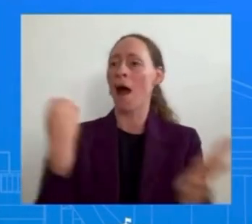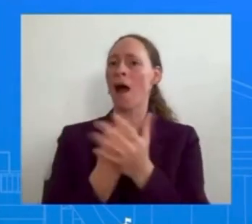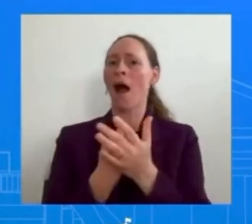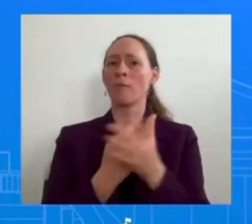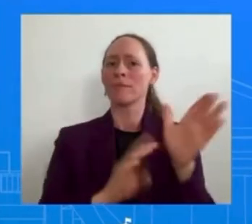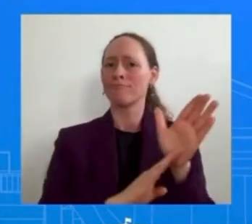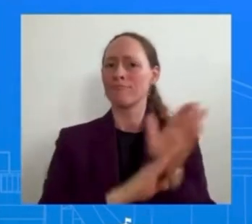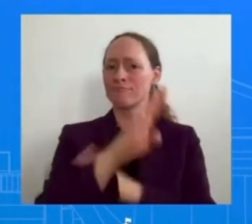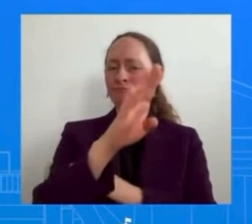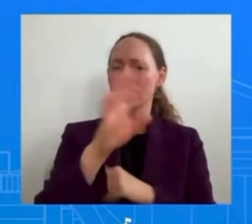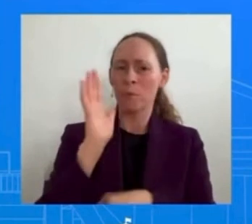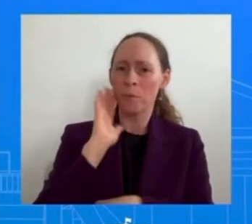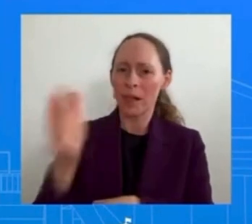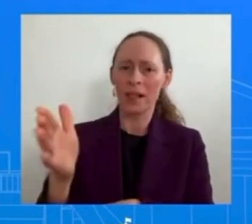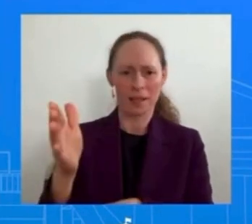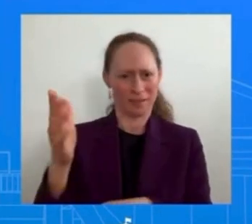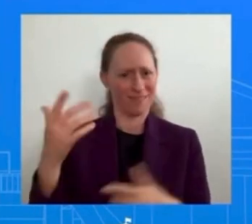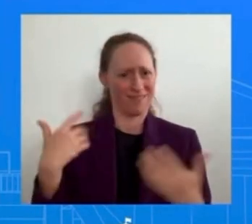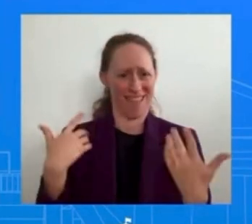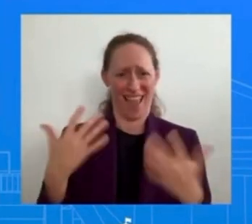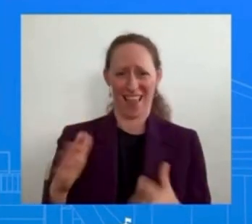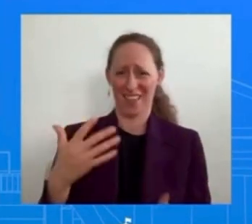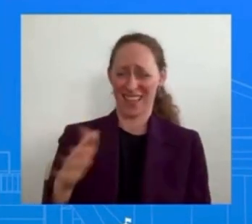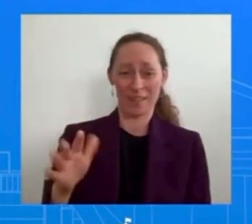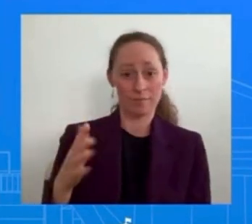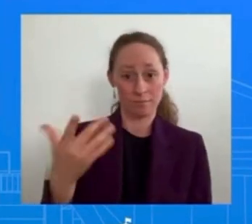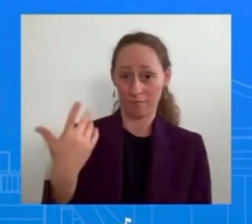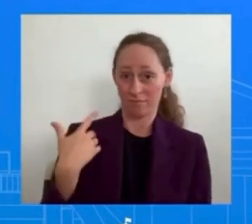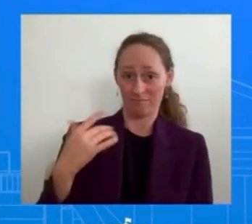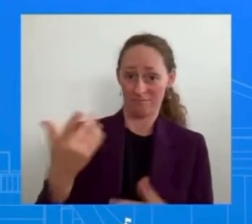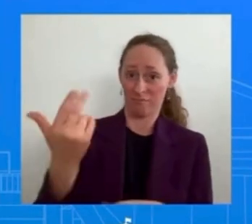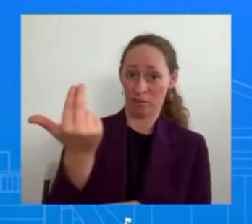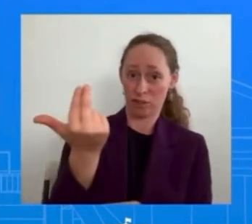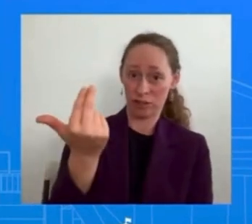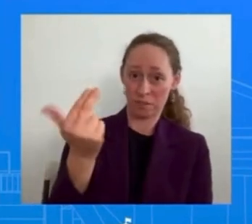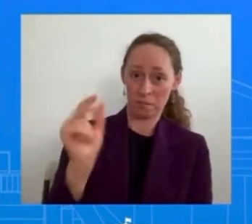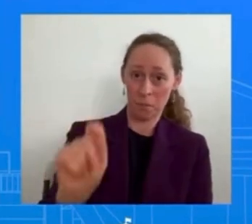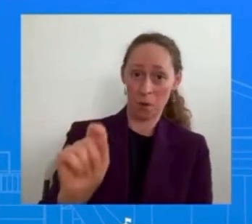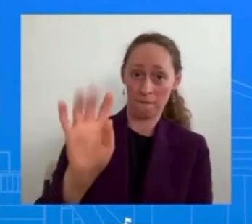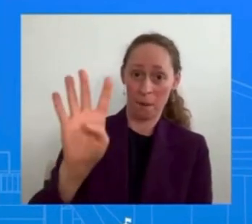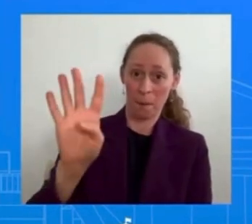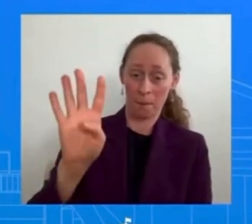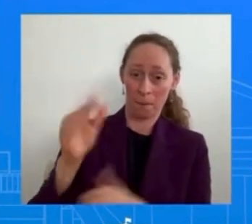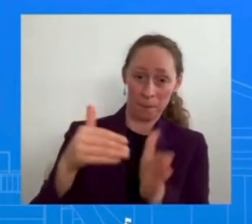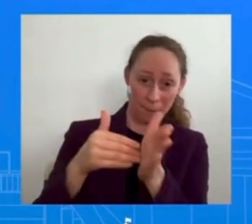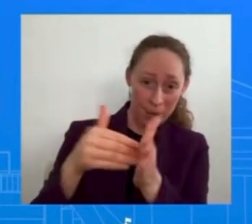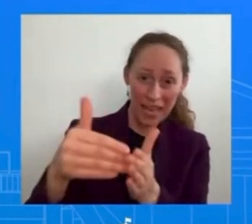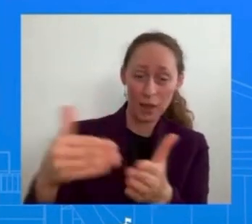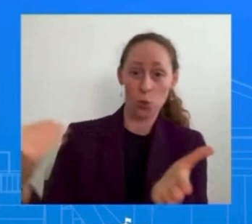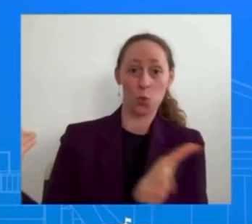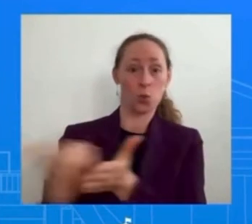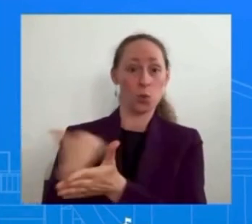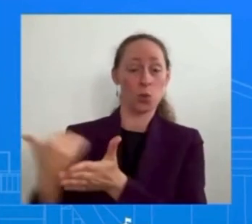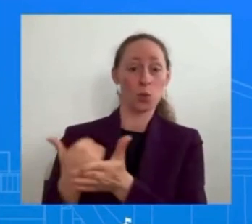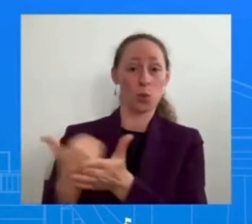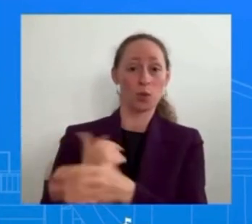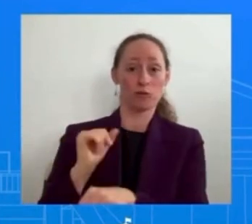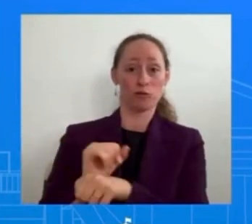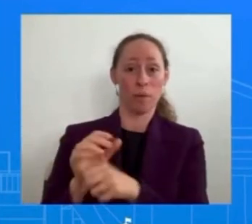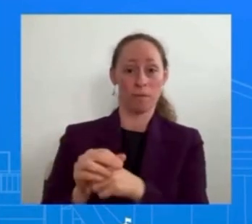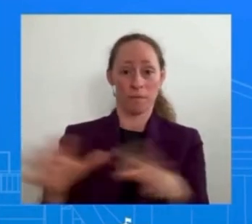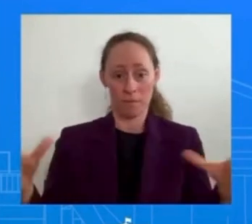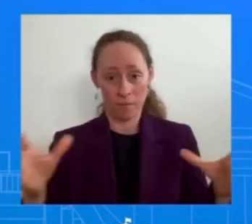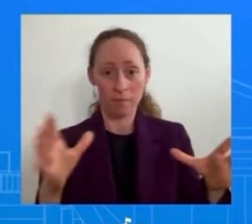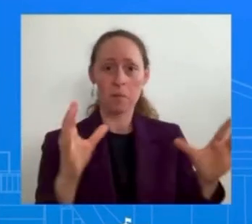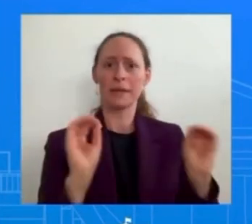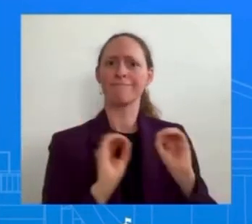13.4 million jobs created. You see unemployment nationally under 4%. Those are real data points. Inflation is